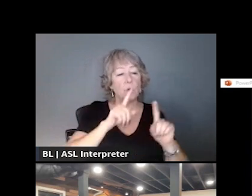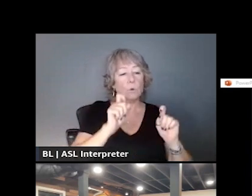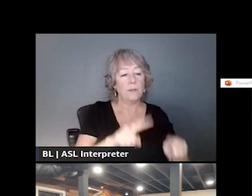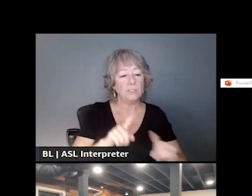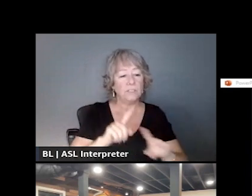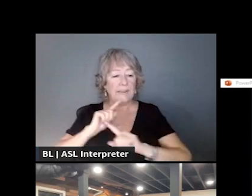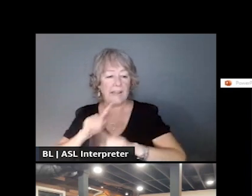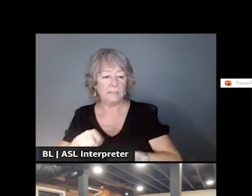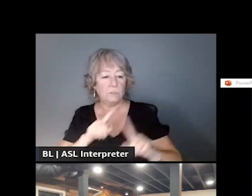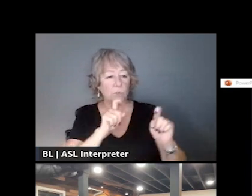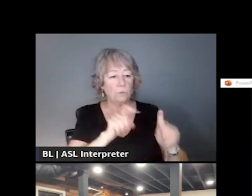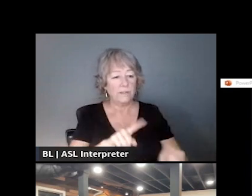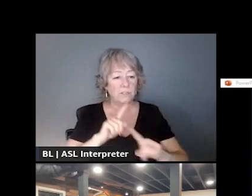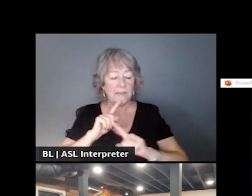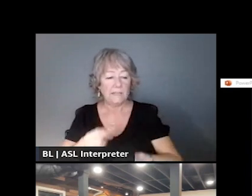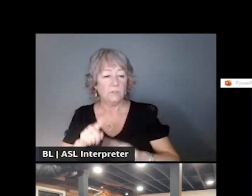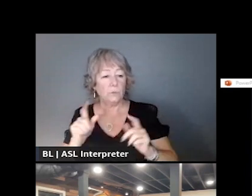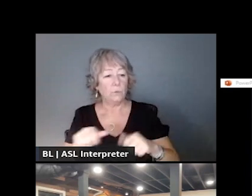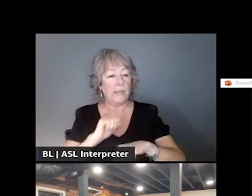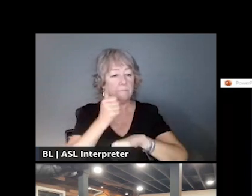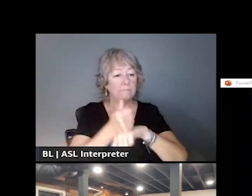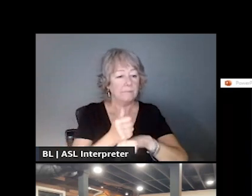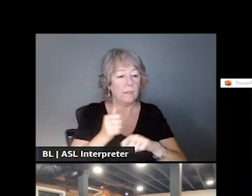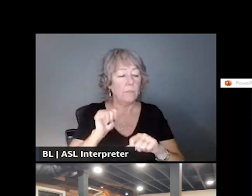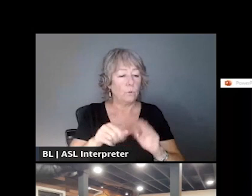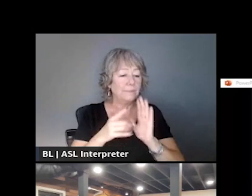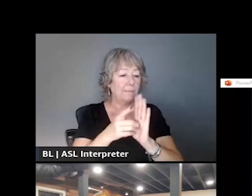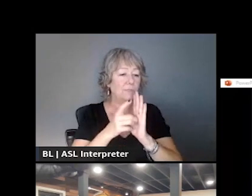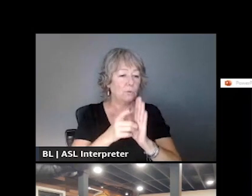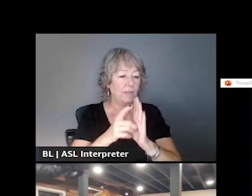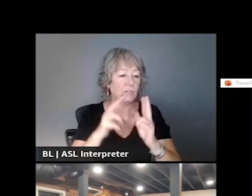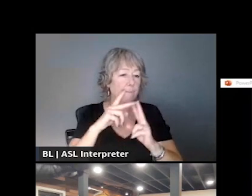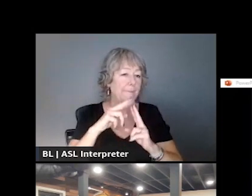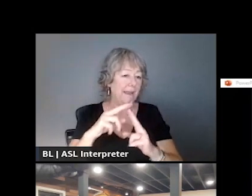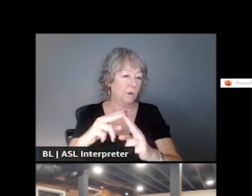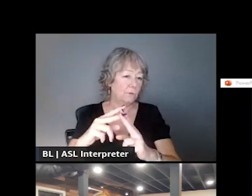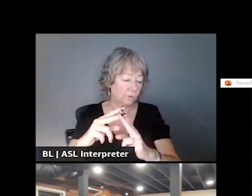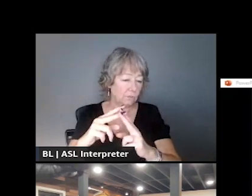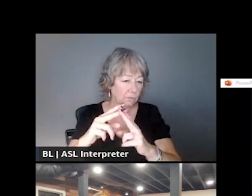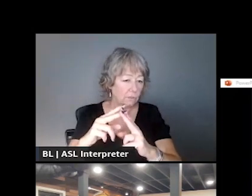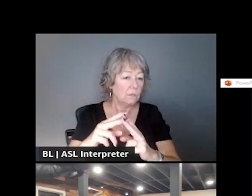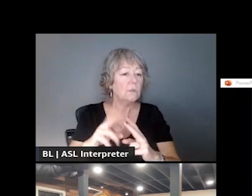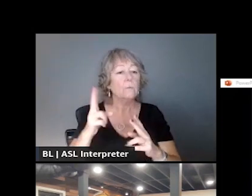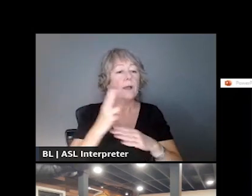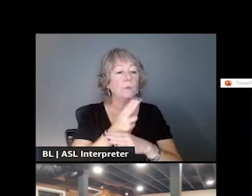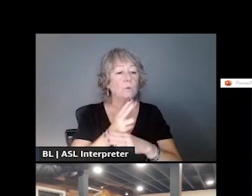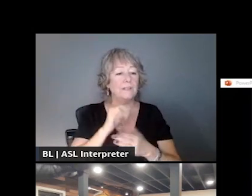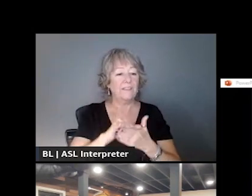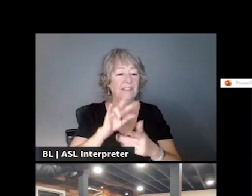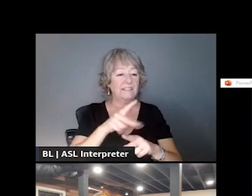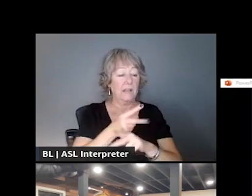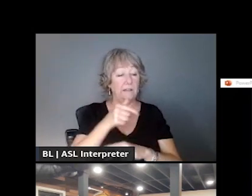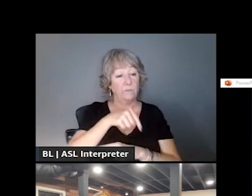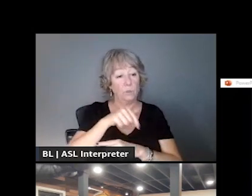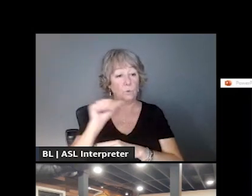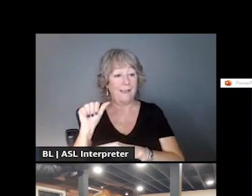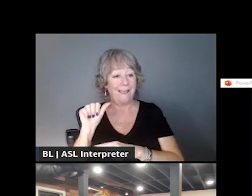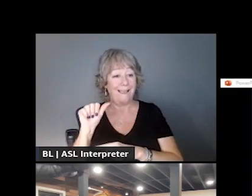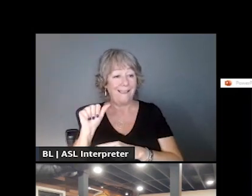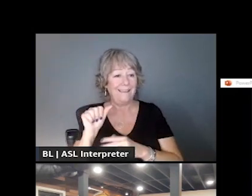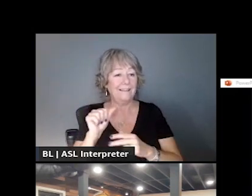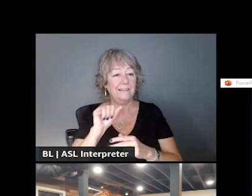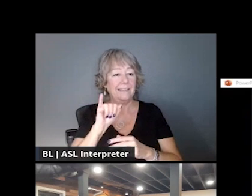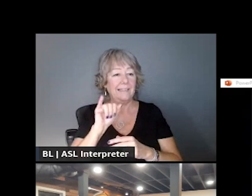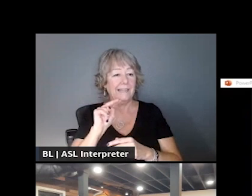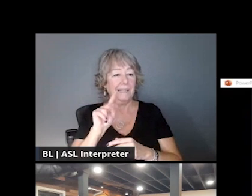prepare demonstration data sets for your LLMs by using this kind of Q&A chat interface. So, you